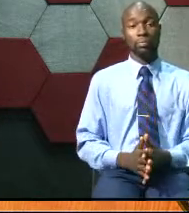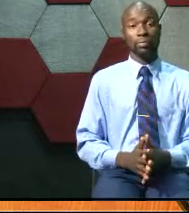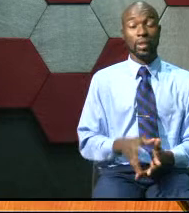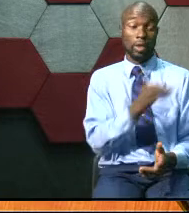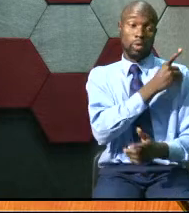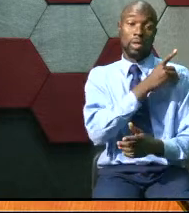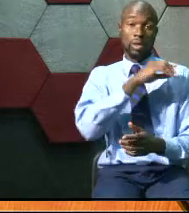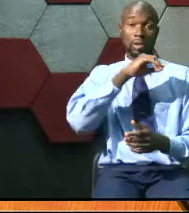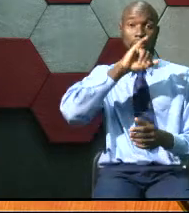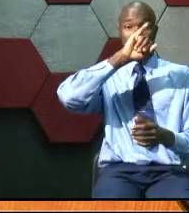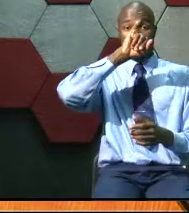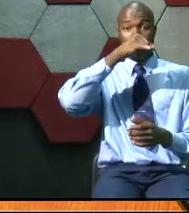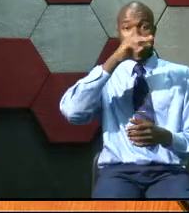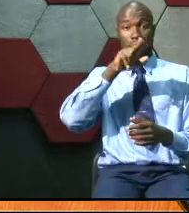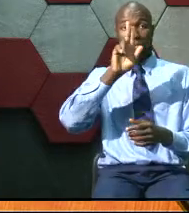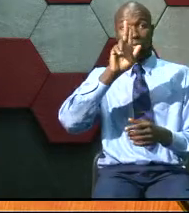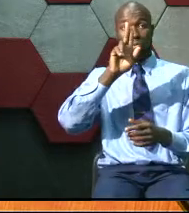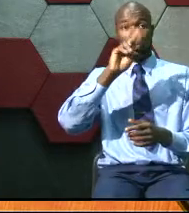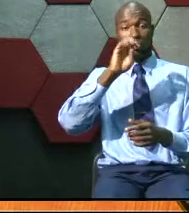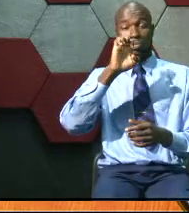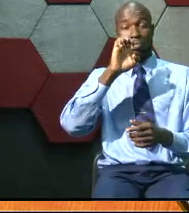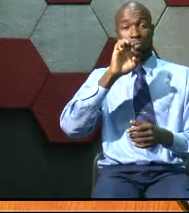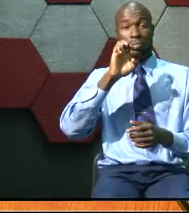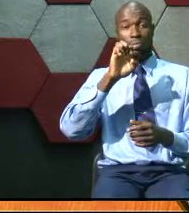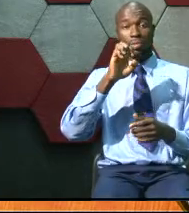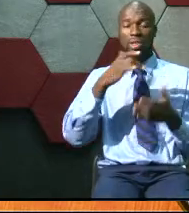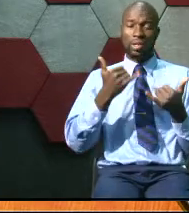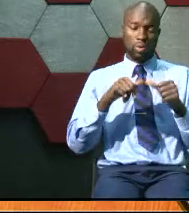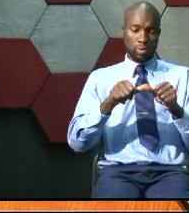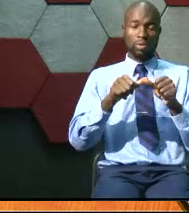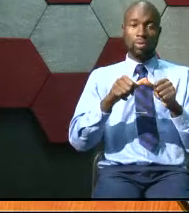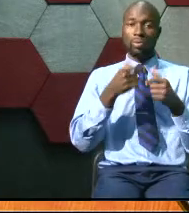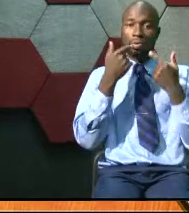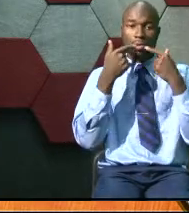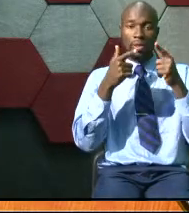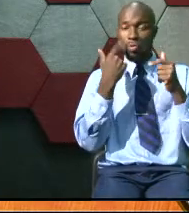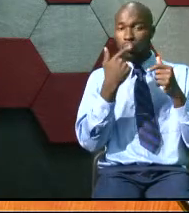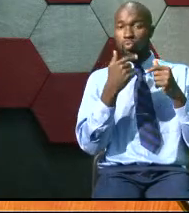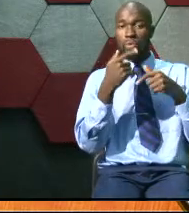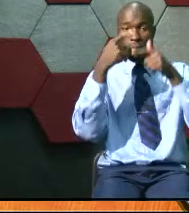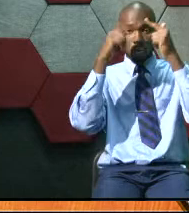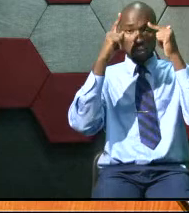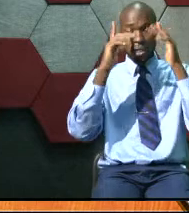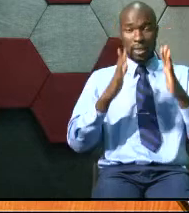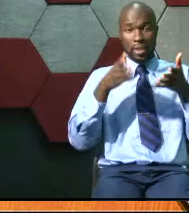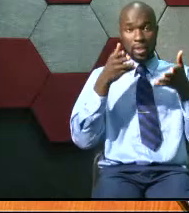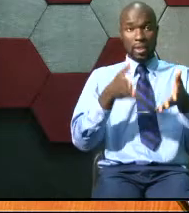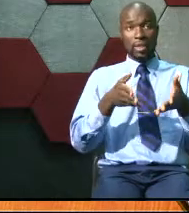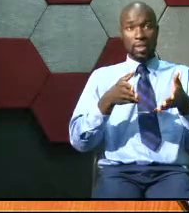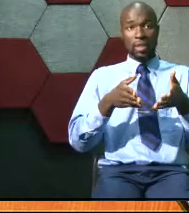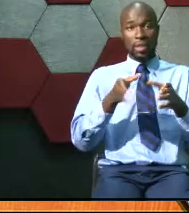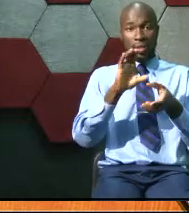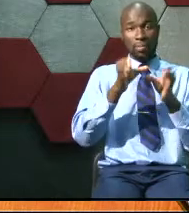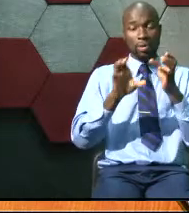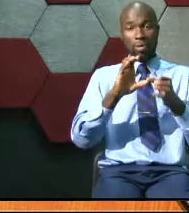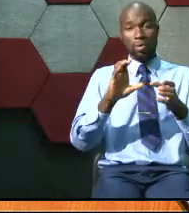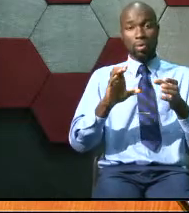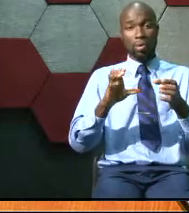Dr. June, please go ahead and let us know who are the winners in this chemical, physical, and mathematical sciences